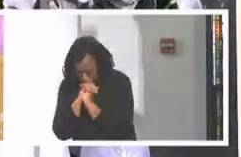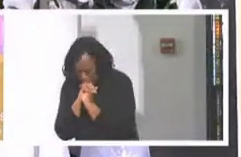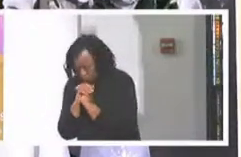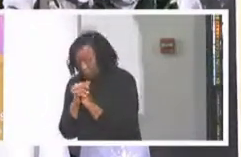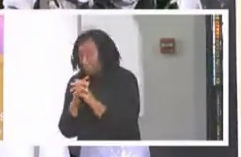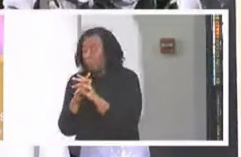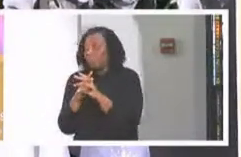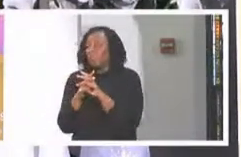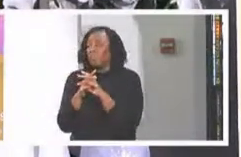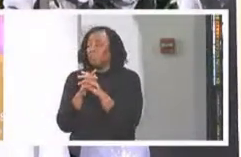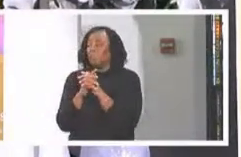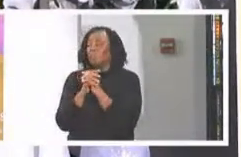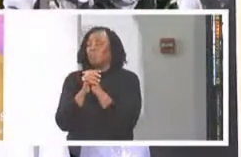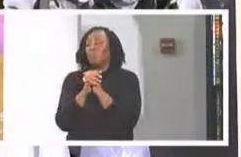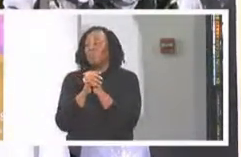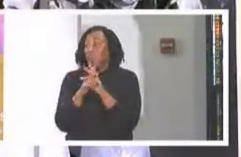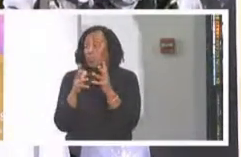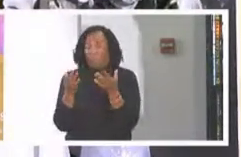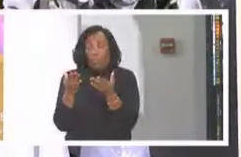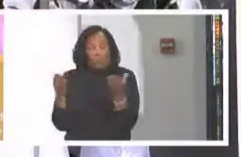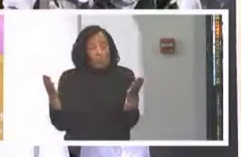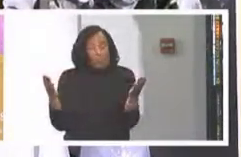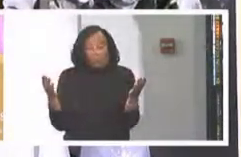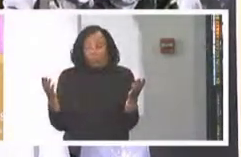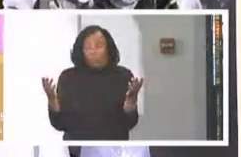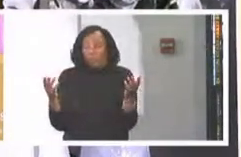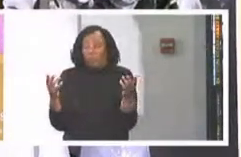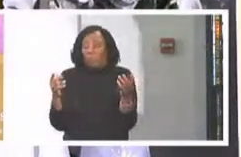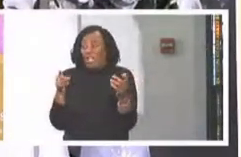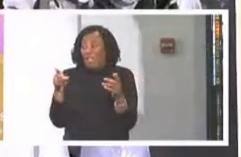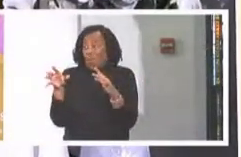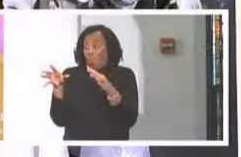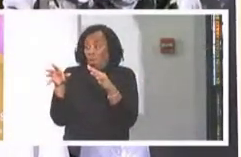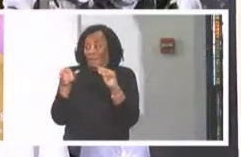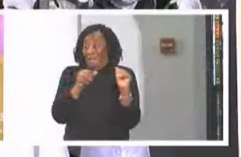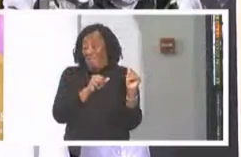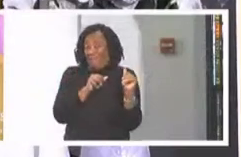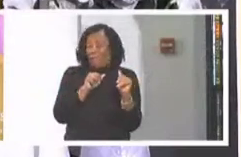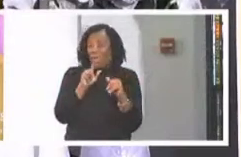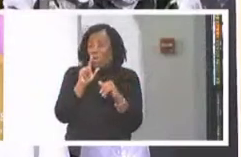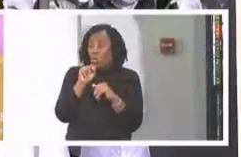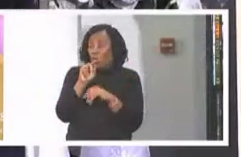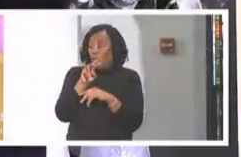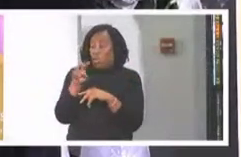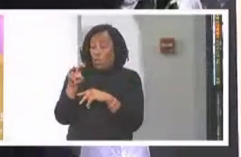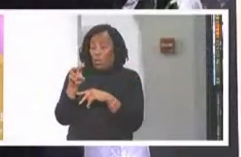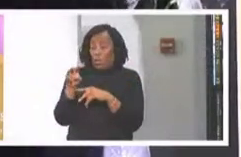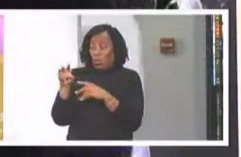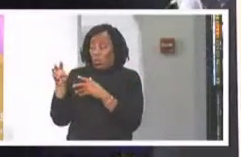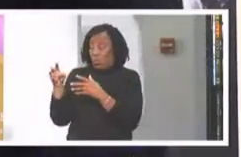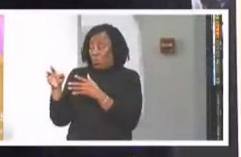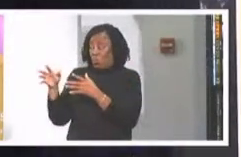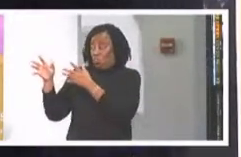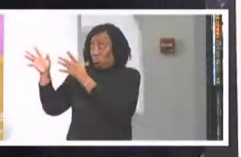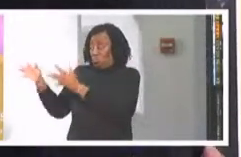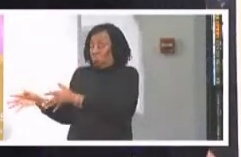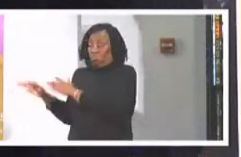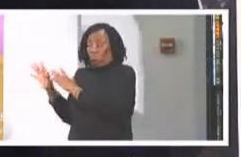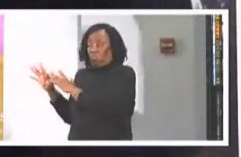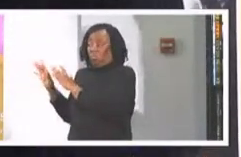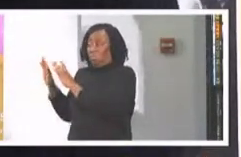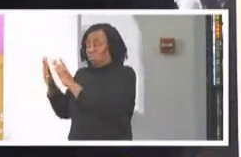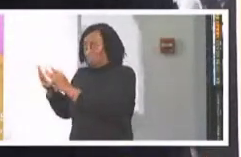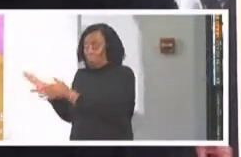Are you where God wants you to be? Have you left 2022 in 2022? What are you holding on